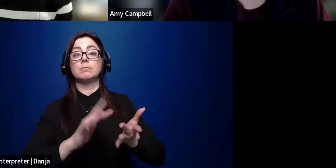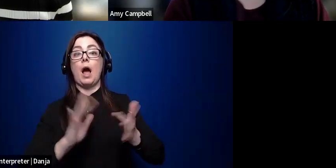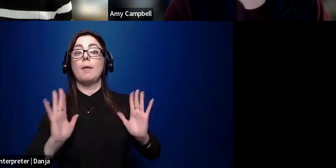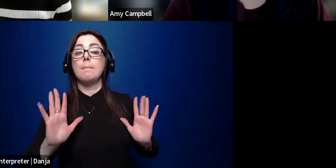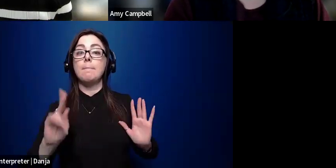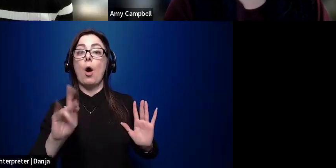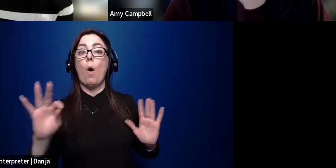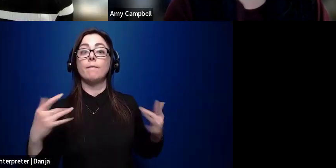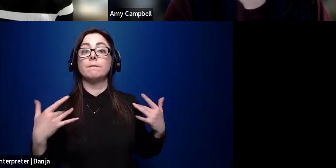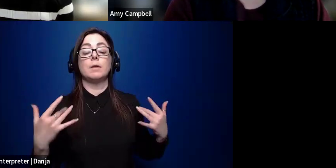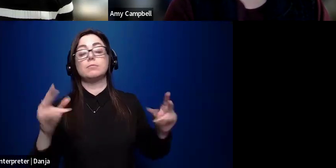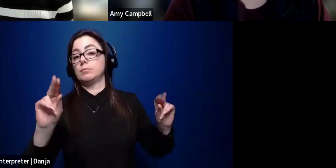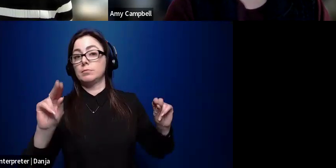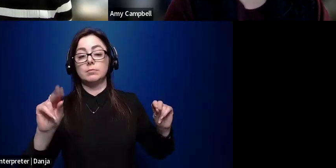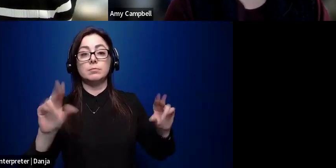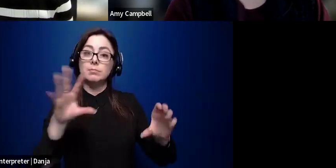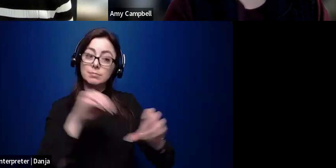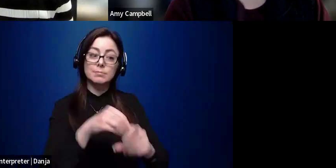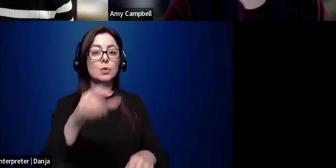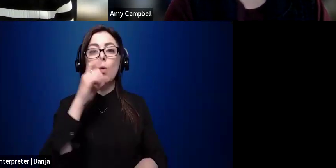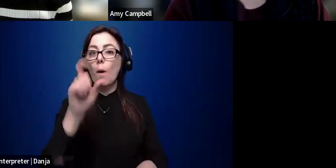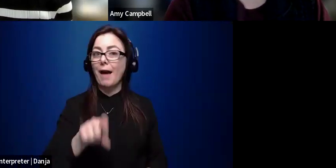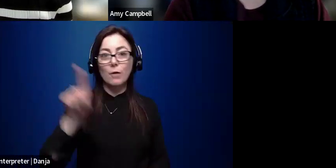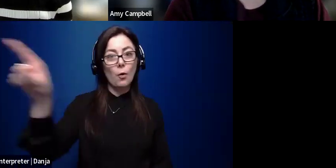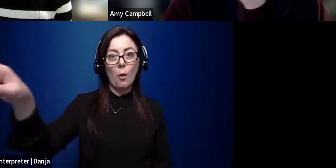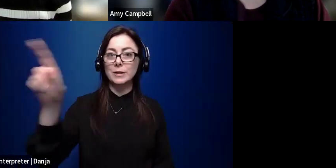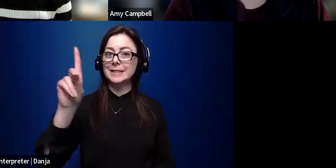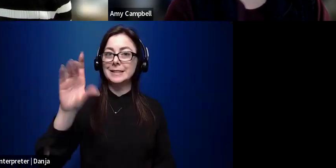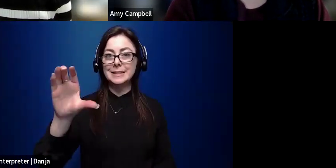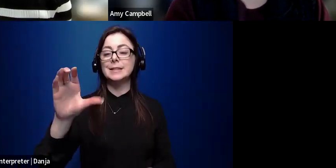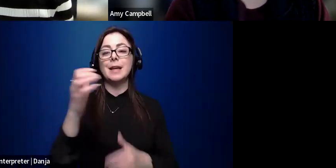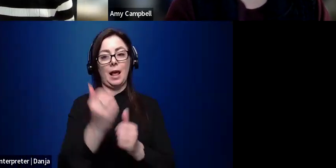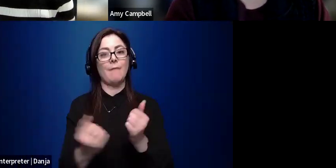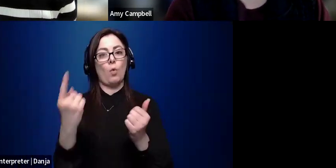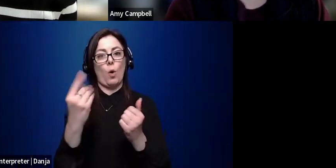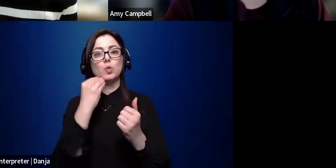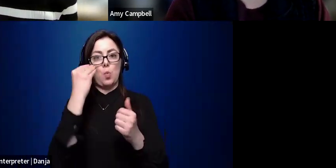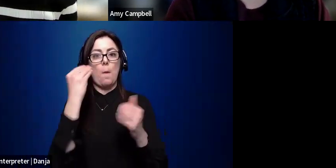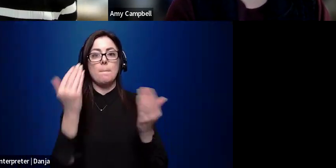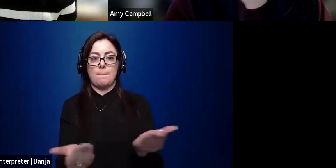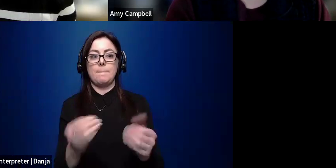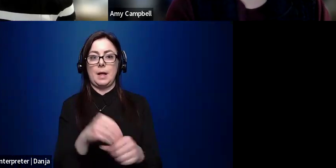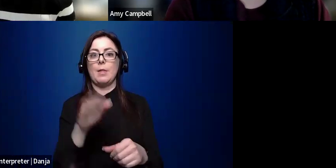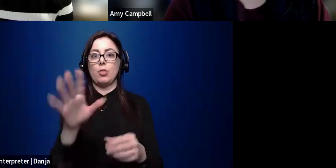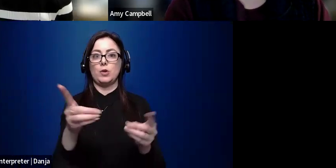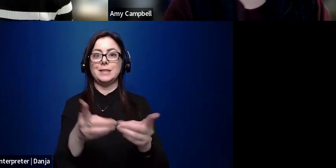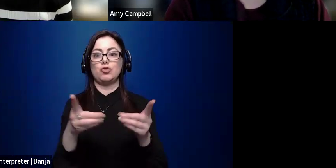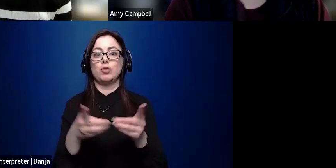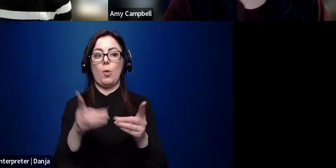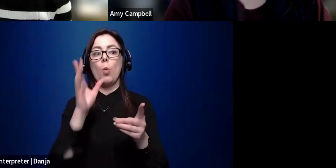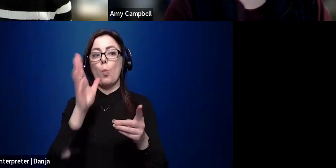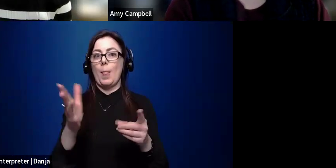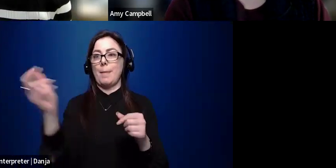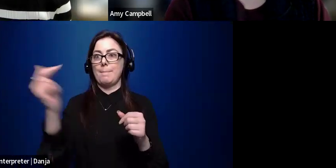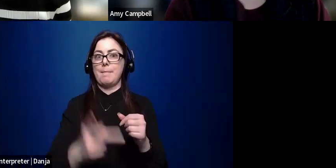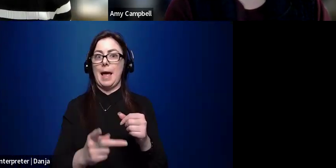up a meeting. You don't have to go to DC. Everybody is home in their district. They're going to be home the week after next, and